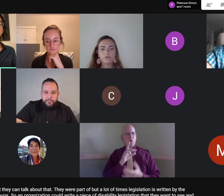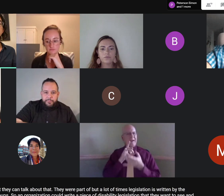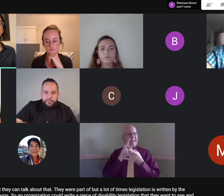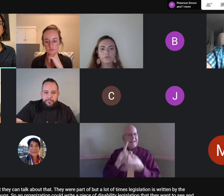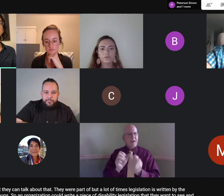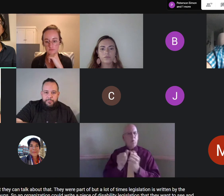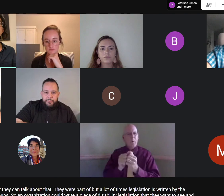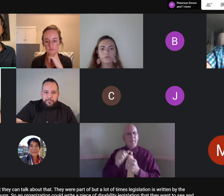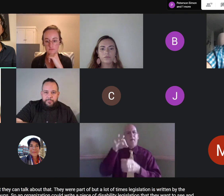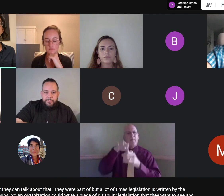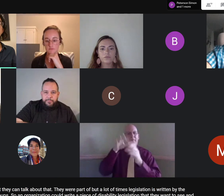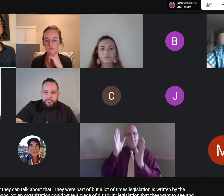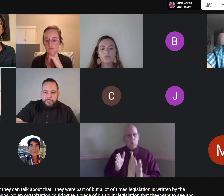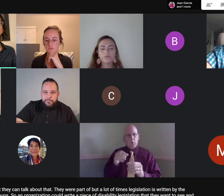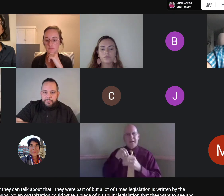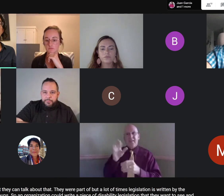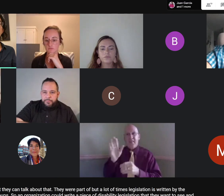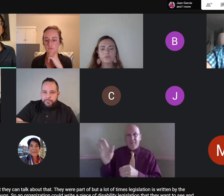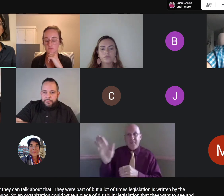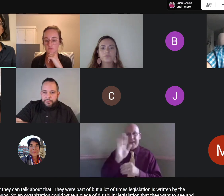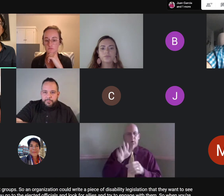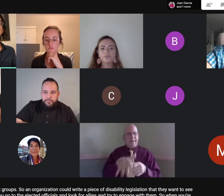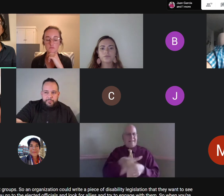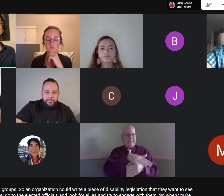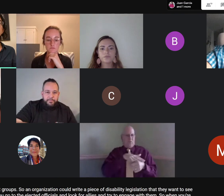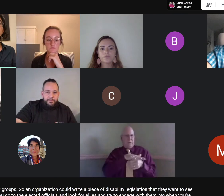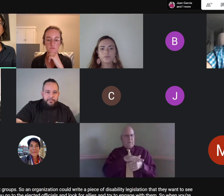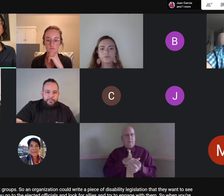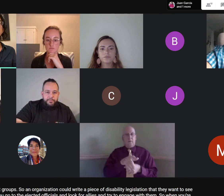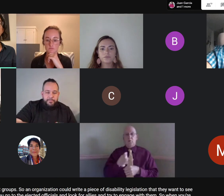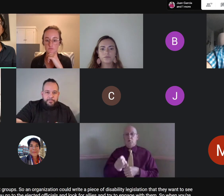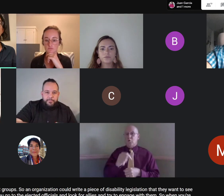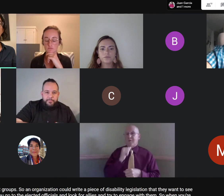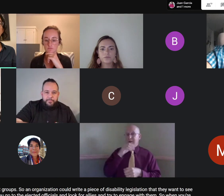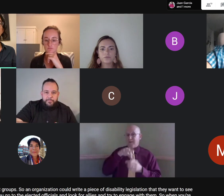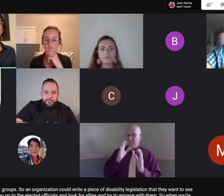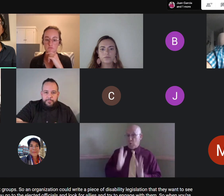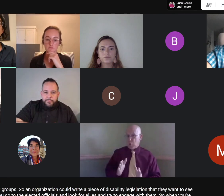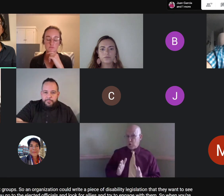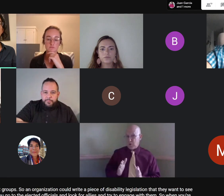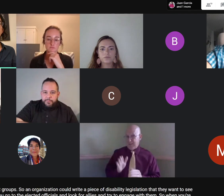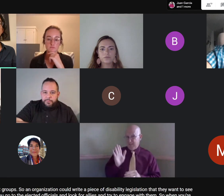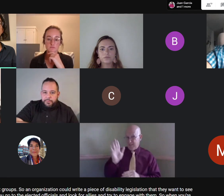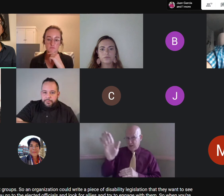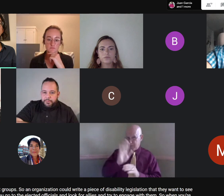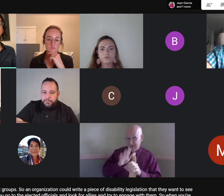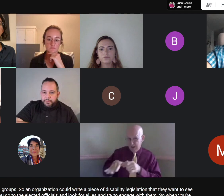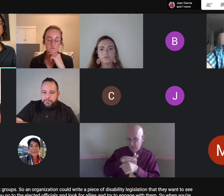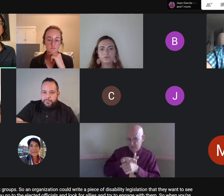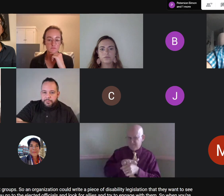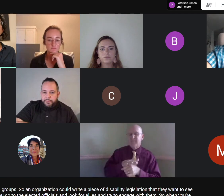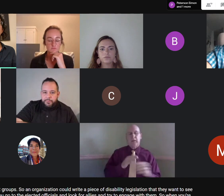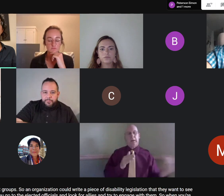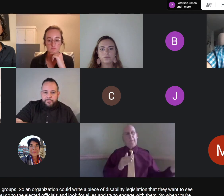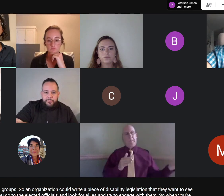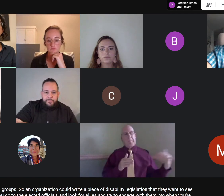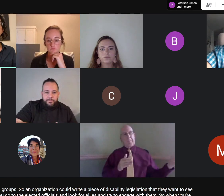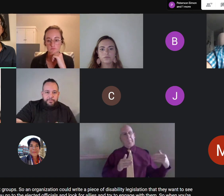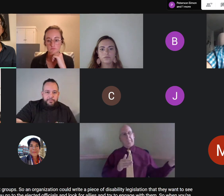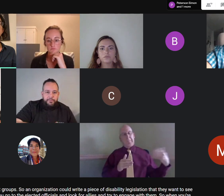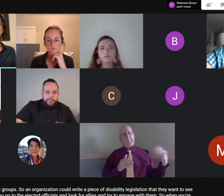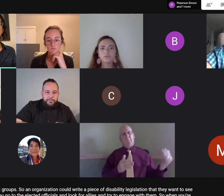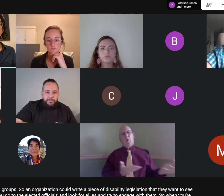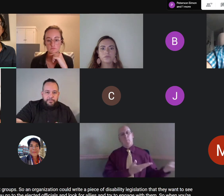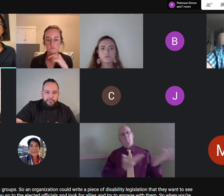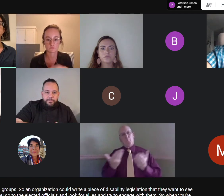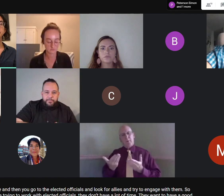the voters in their district. So if you're not a voter, bringing other people along who are voters who can say that their